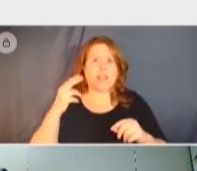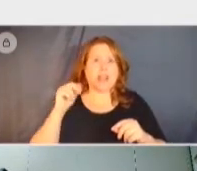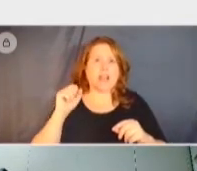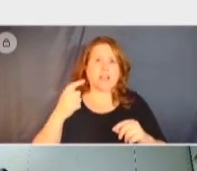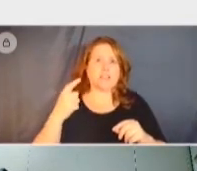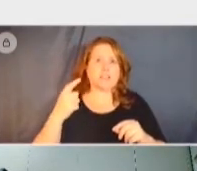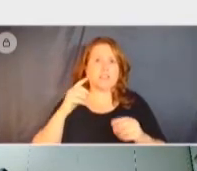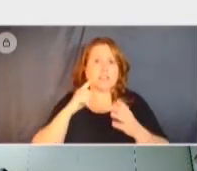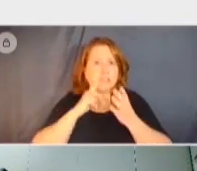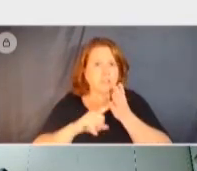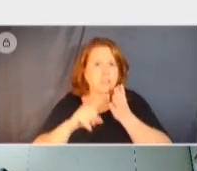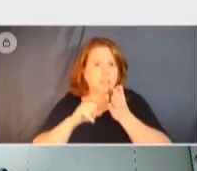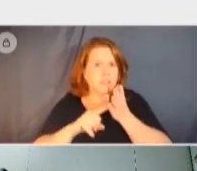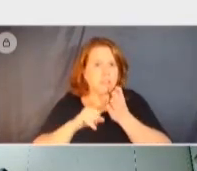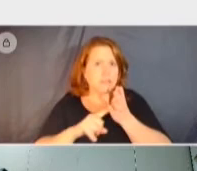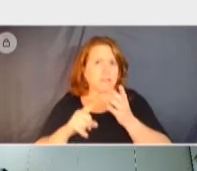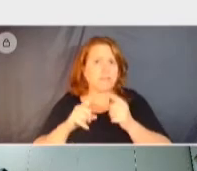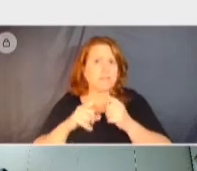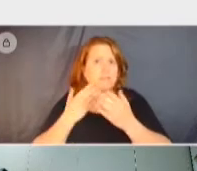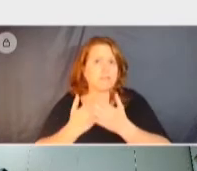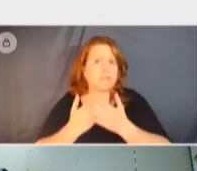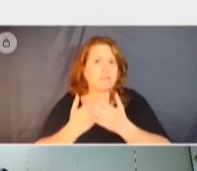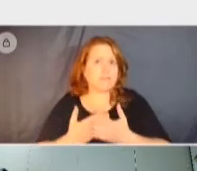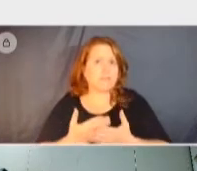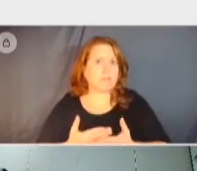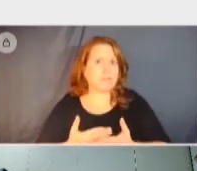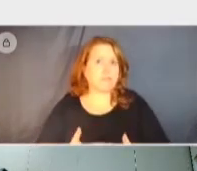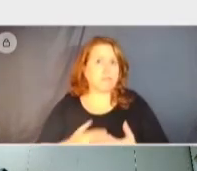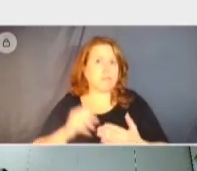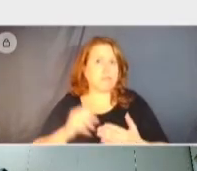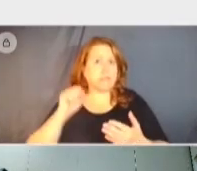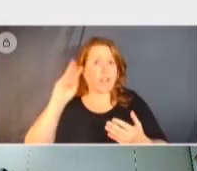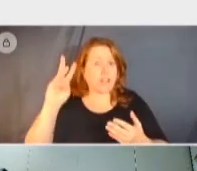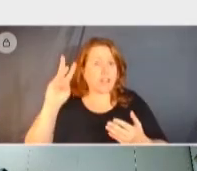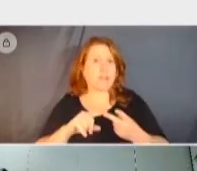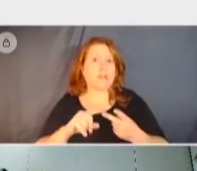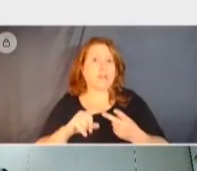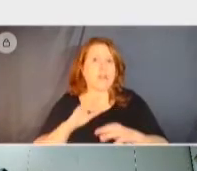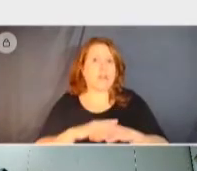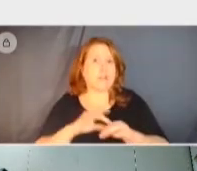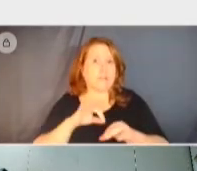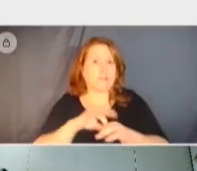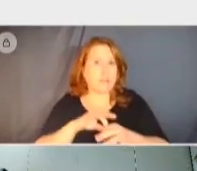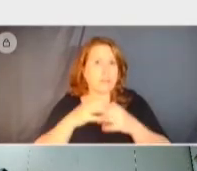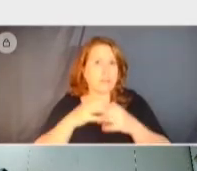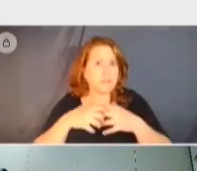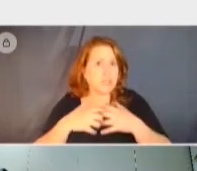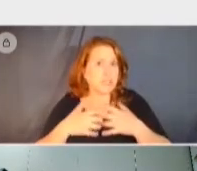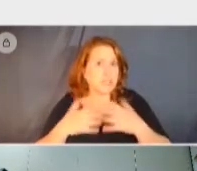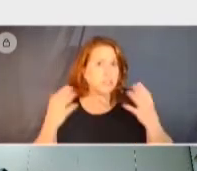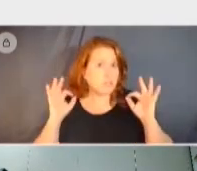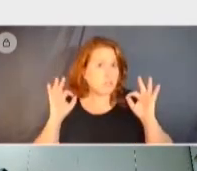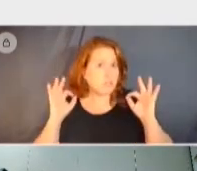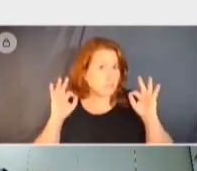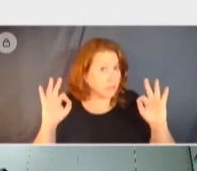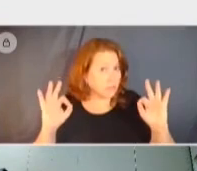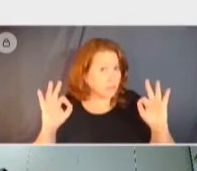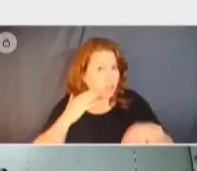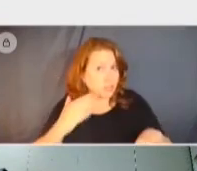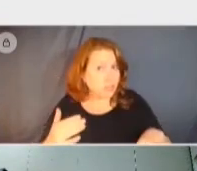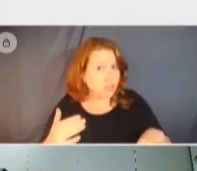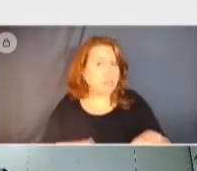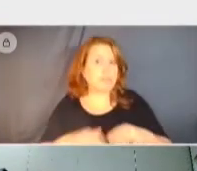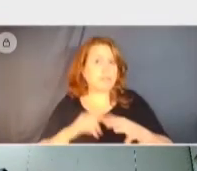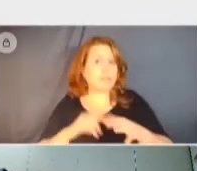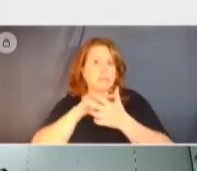that the software installed on the voting machine is indeed the certified version. That article focused on three main points: